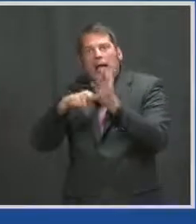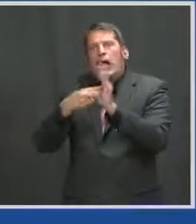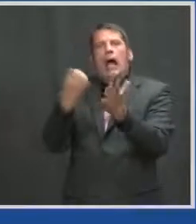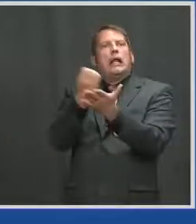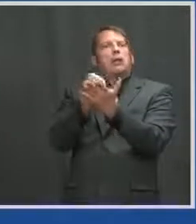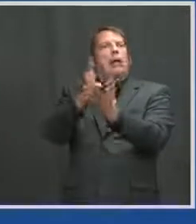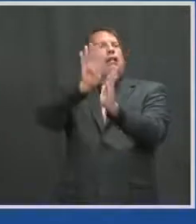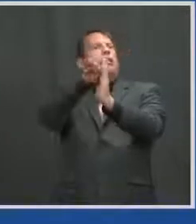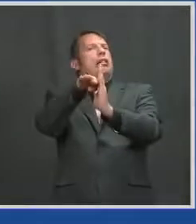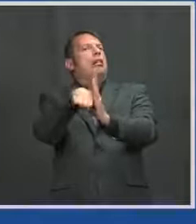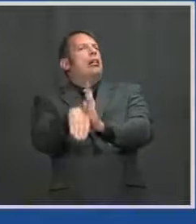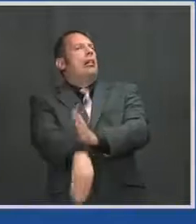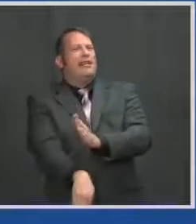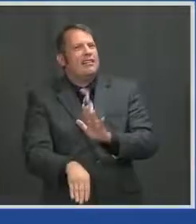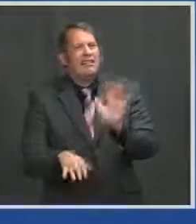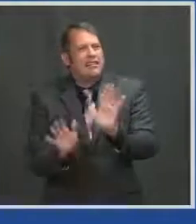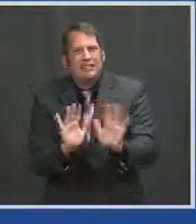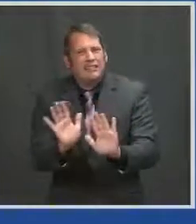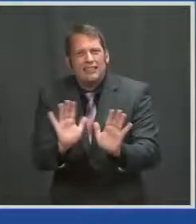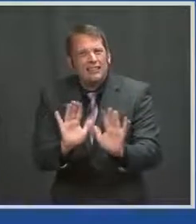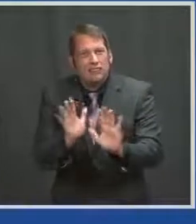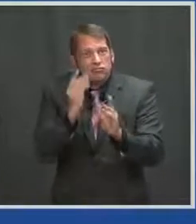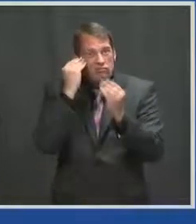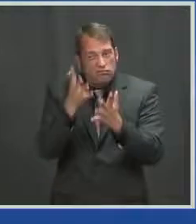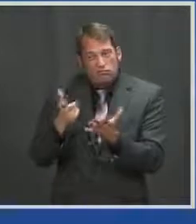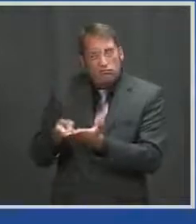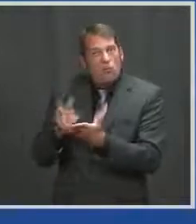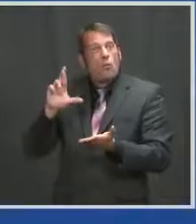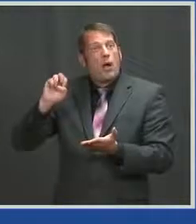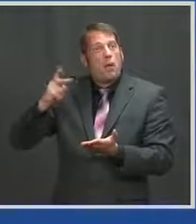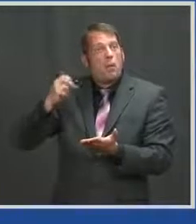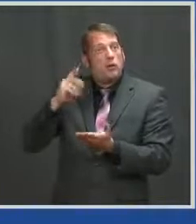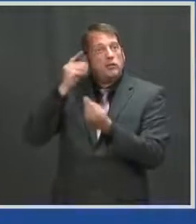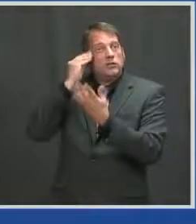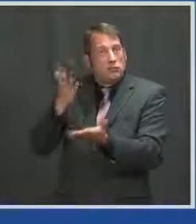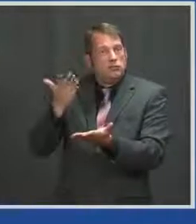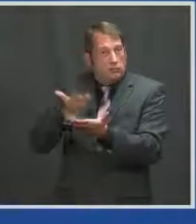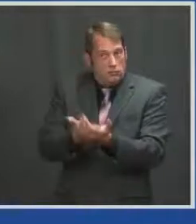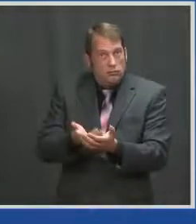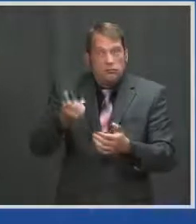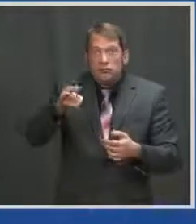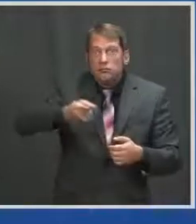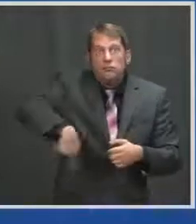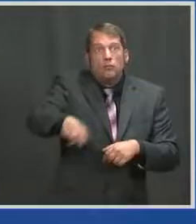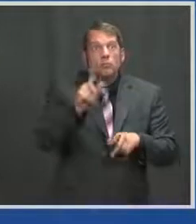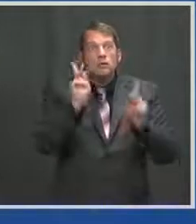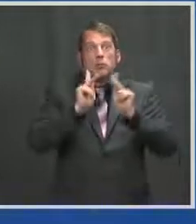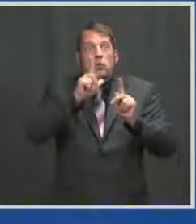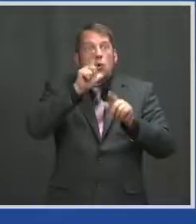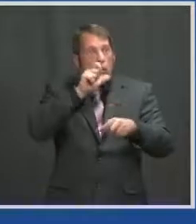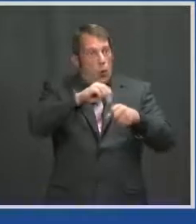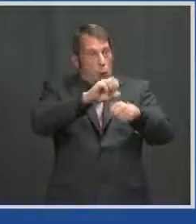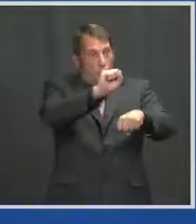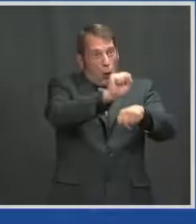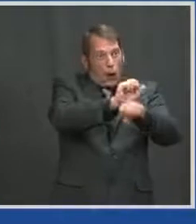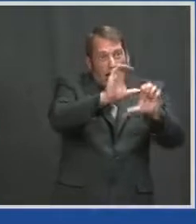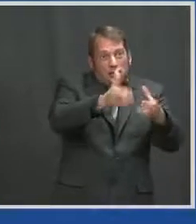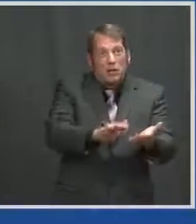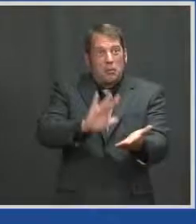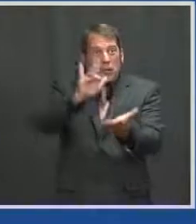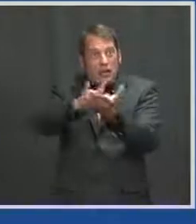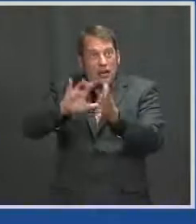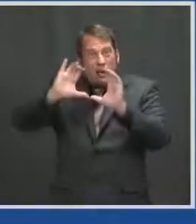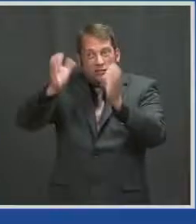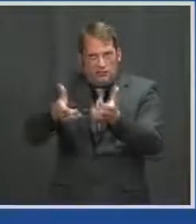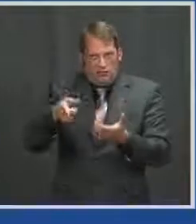truth. For years, working people and middle-class people, the people who built this country, have been left out in the cold,